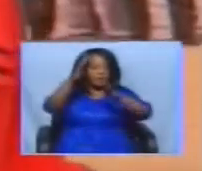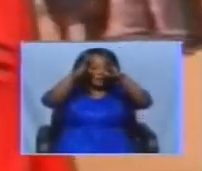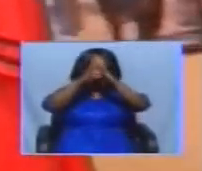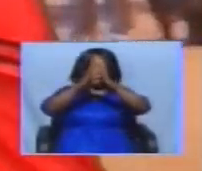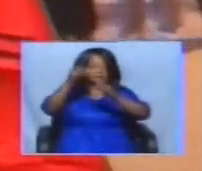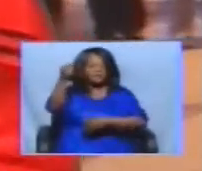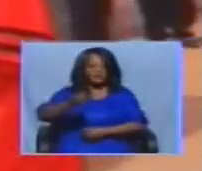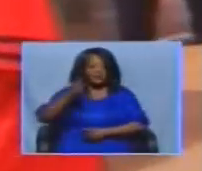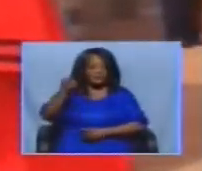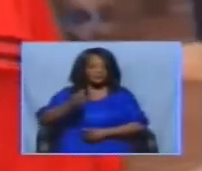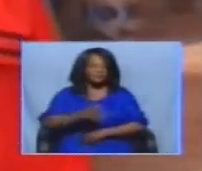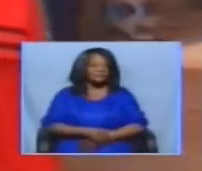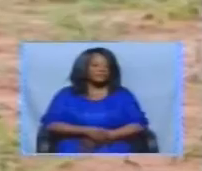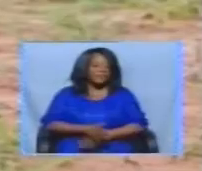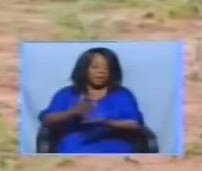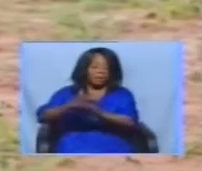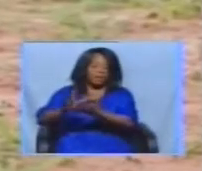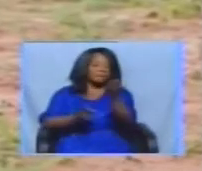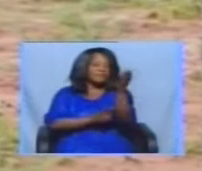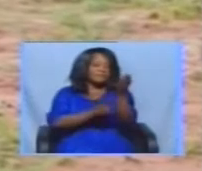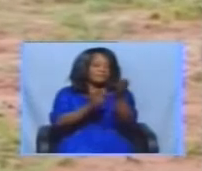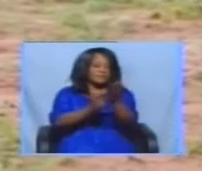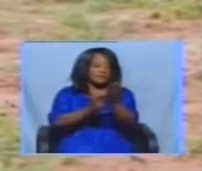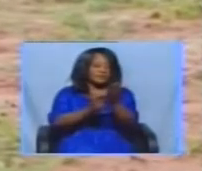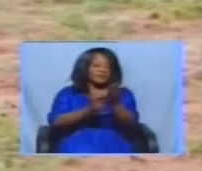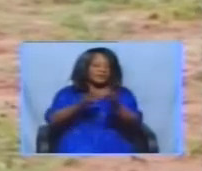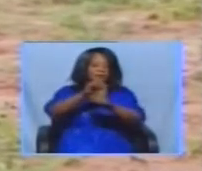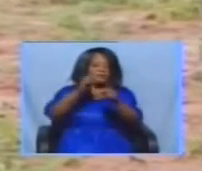Apart from this development, the Luapula province traditional leader